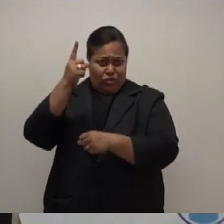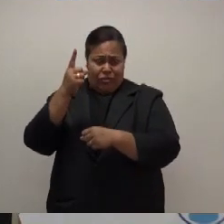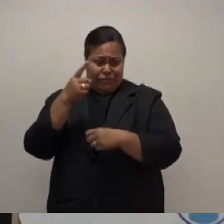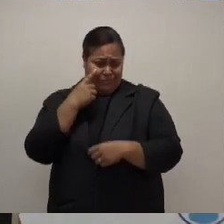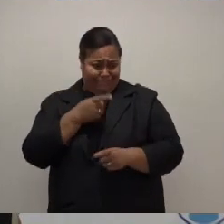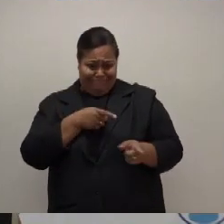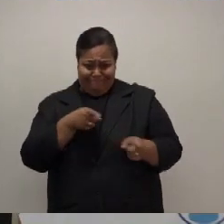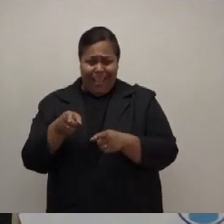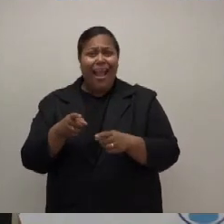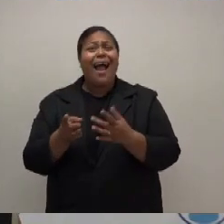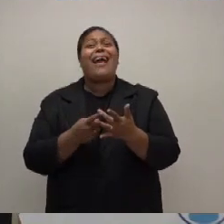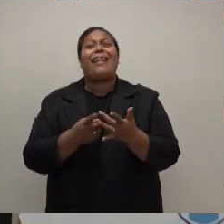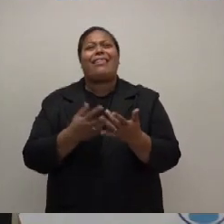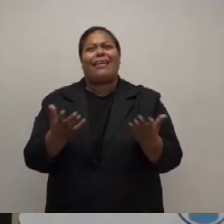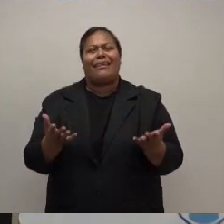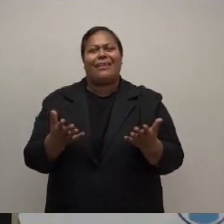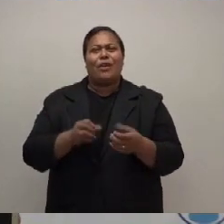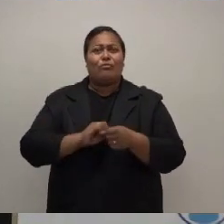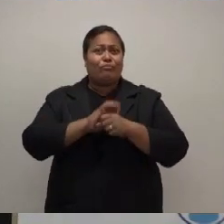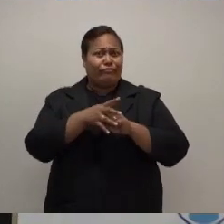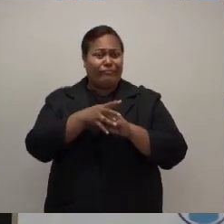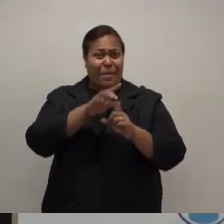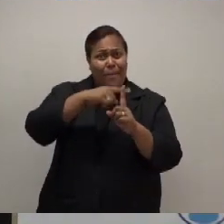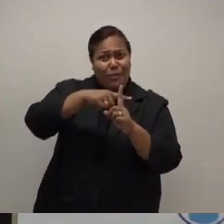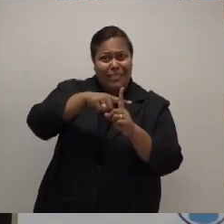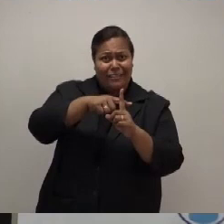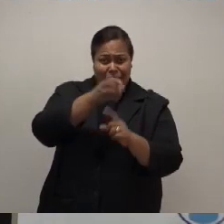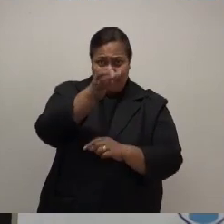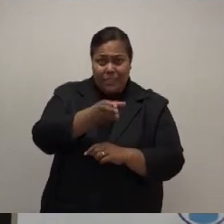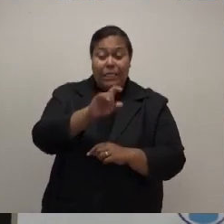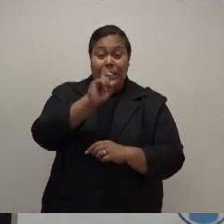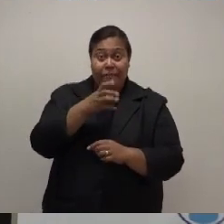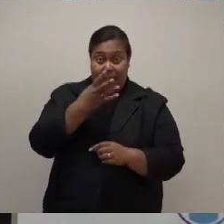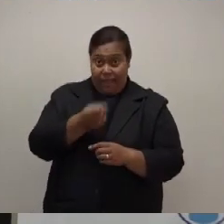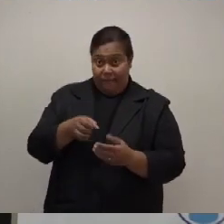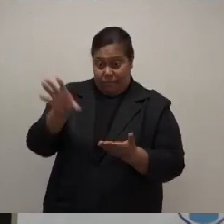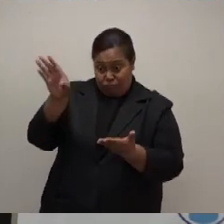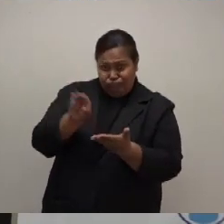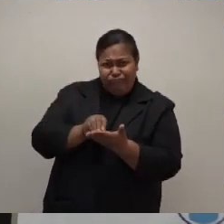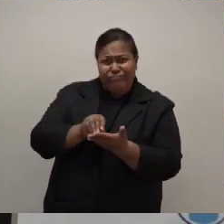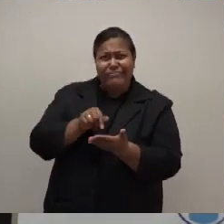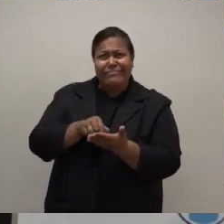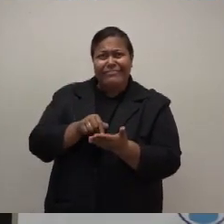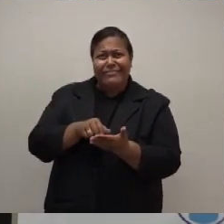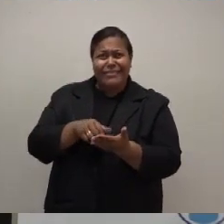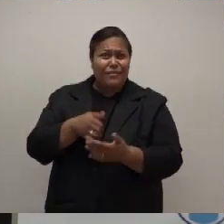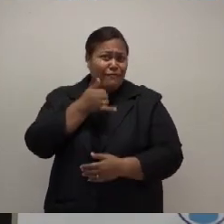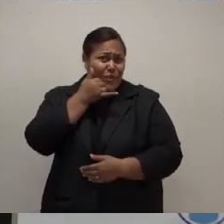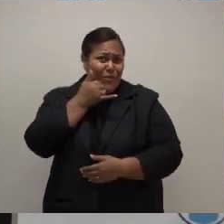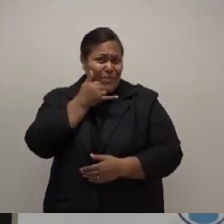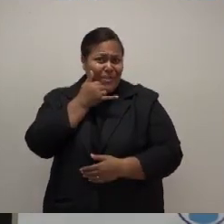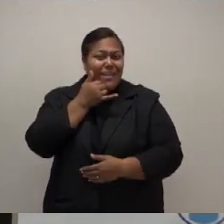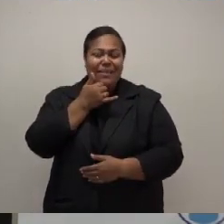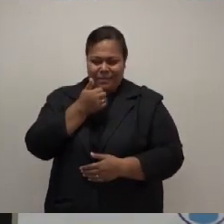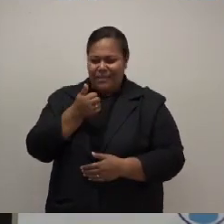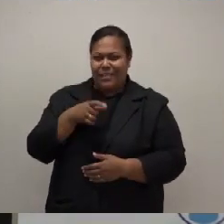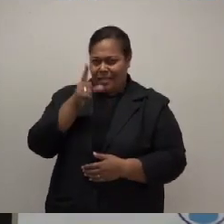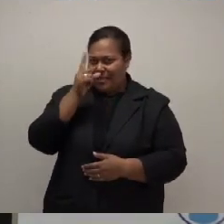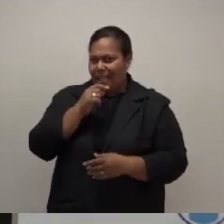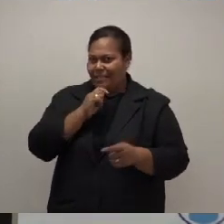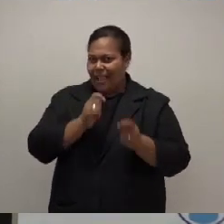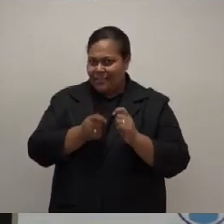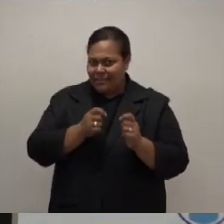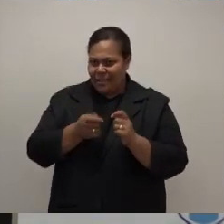person is among the public, if they have careFIJI installed, this app will allow the Ministry of Health and Medical